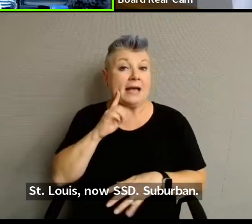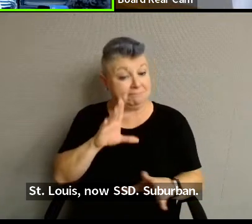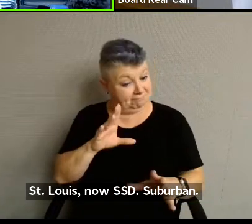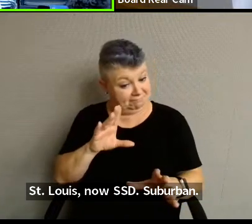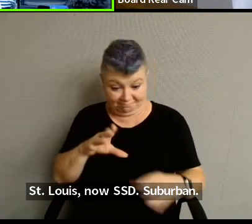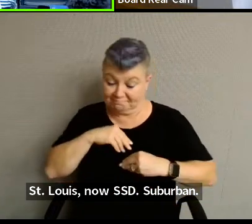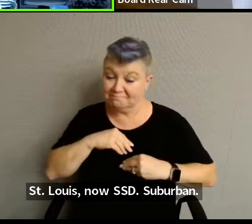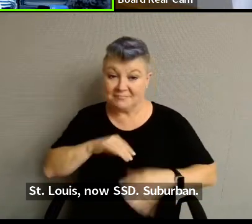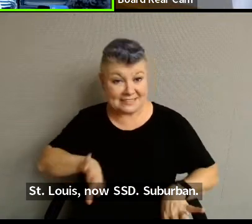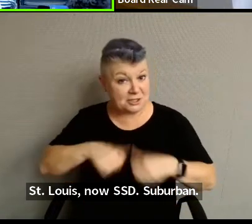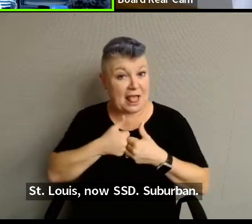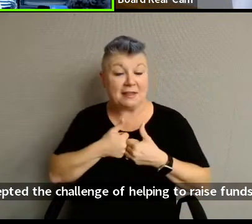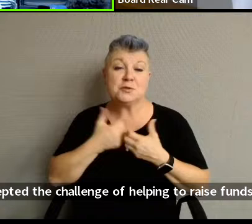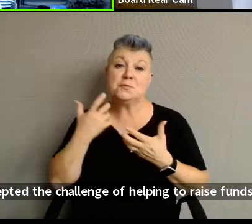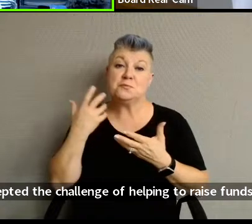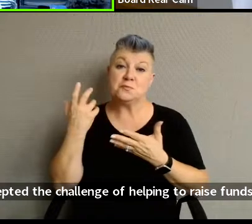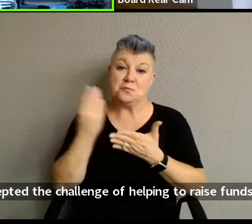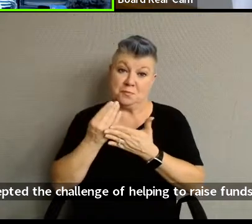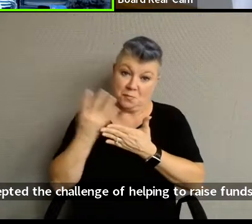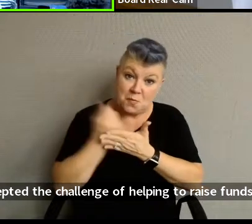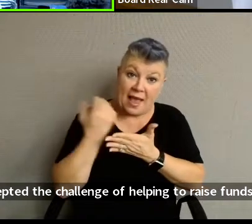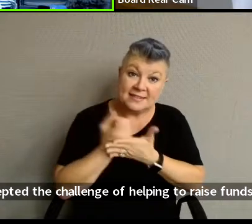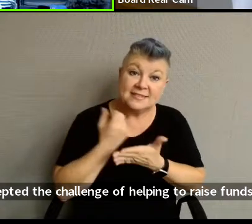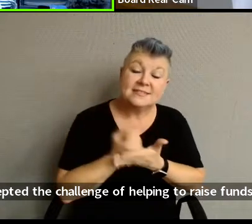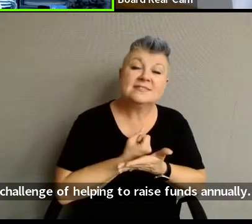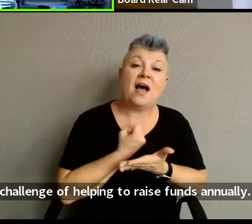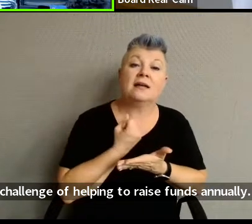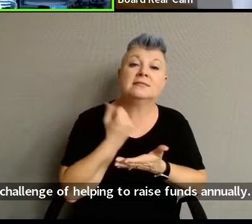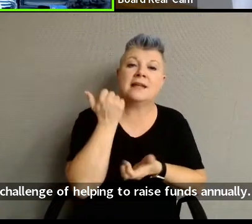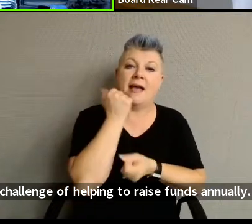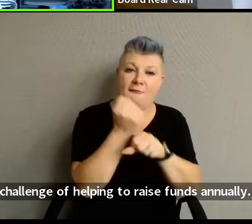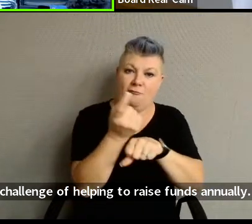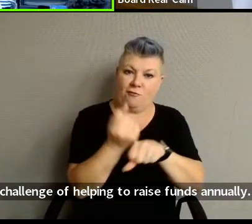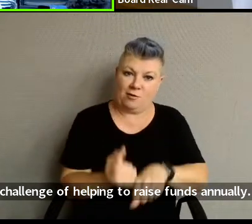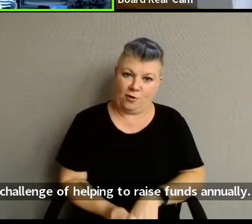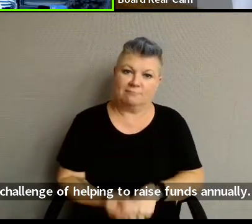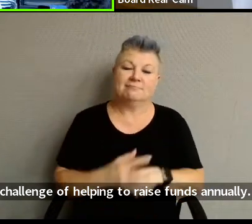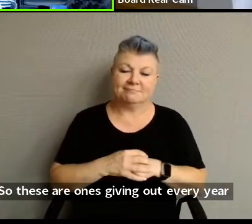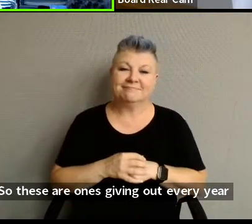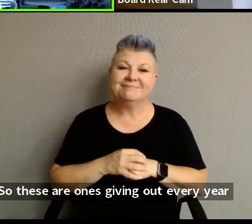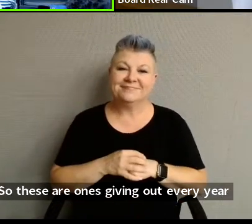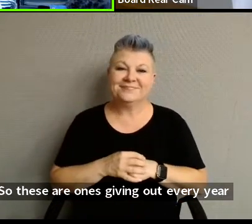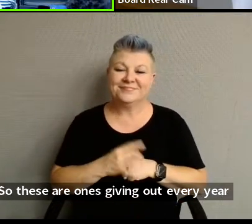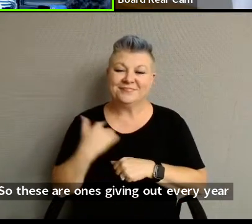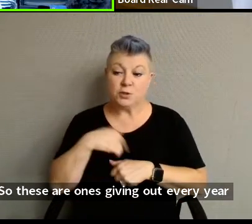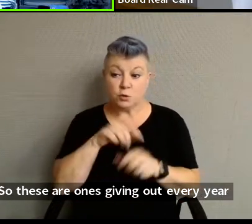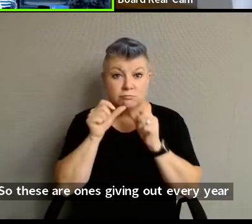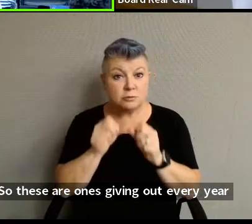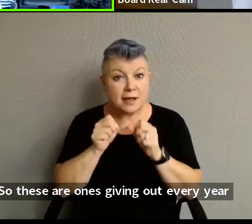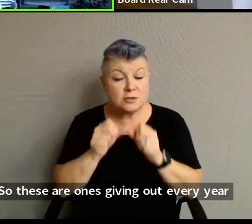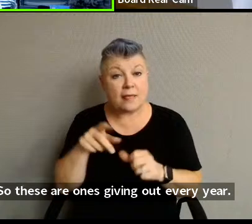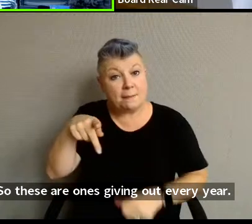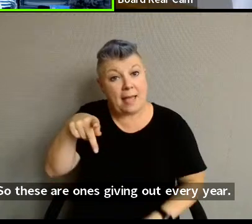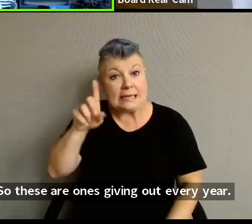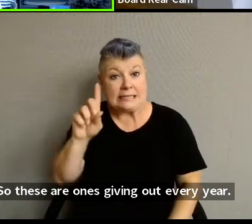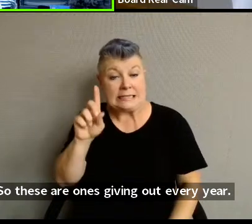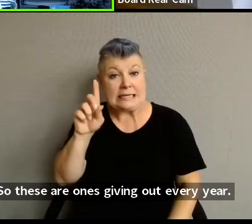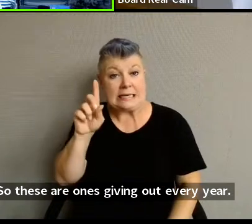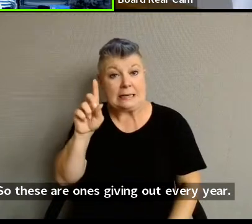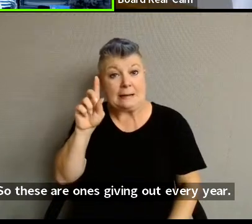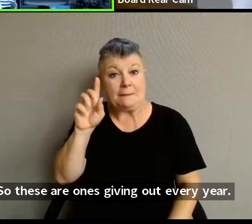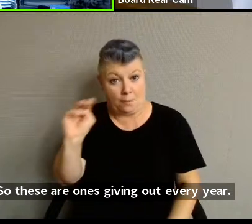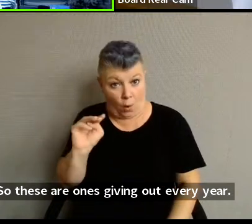funds annually. So these are ones that are giving out every year to perpetuate the Patty Dean Memorial Grant